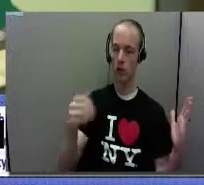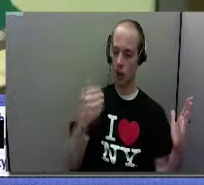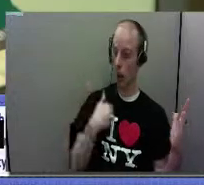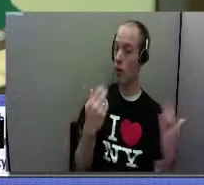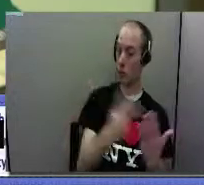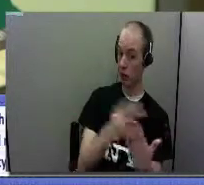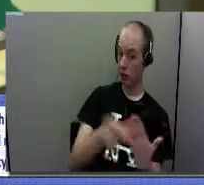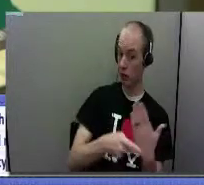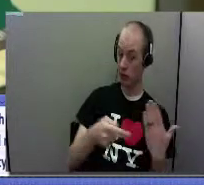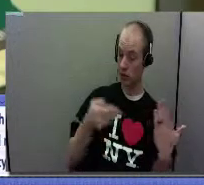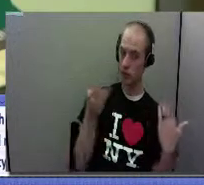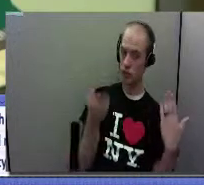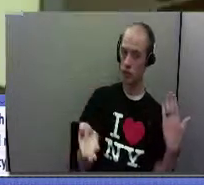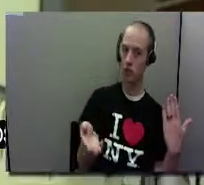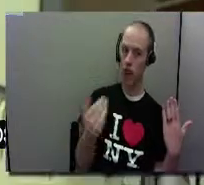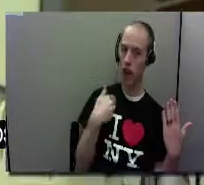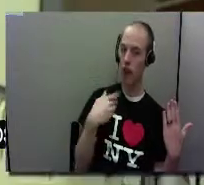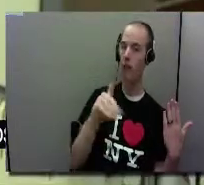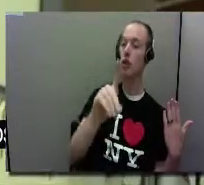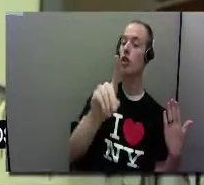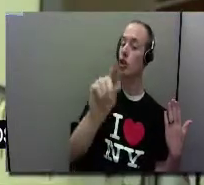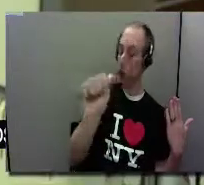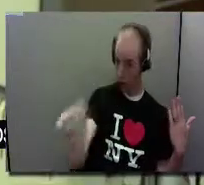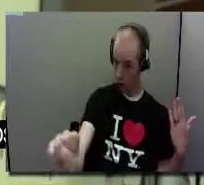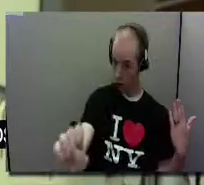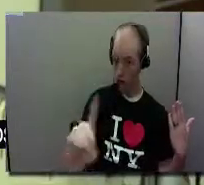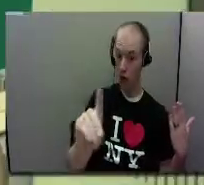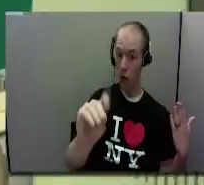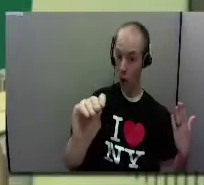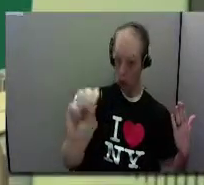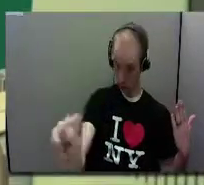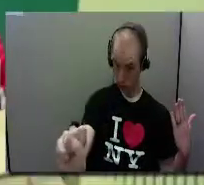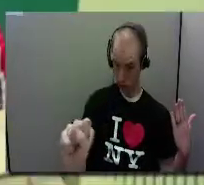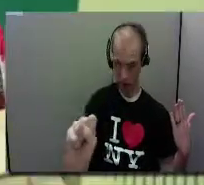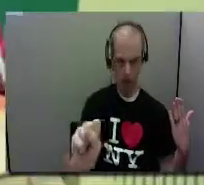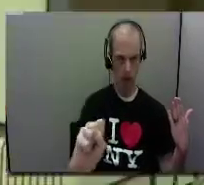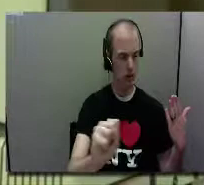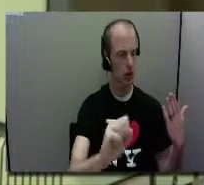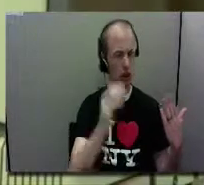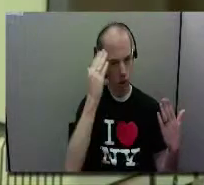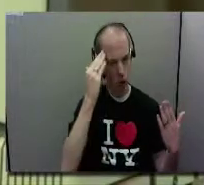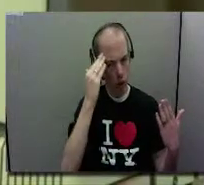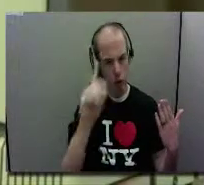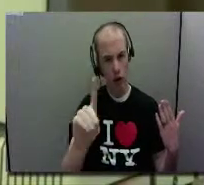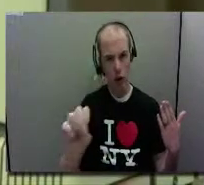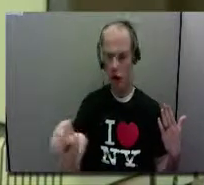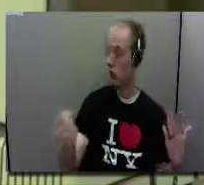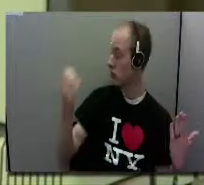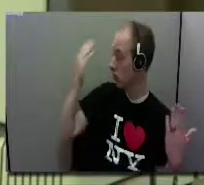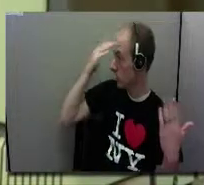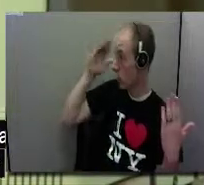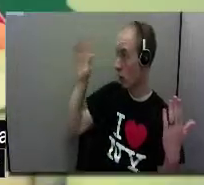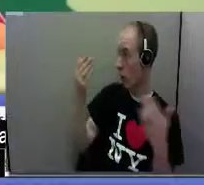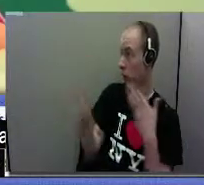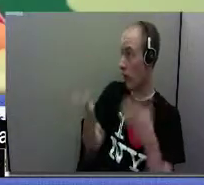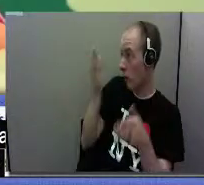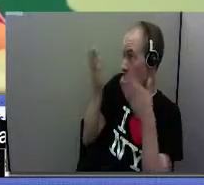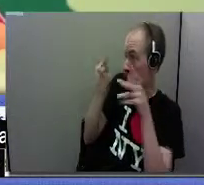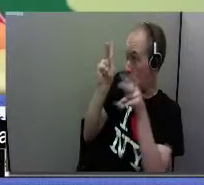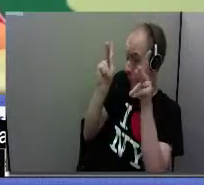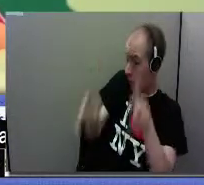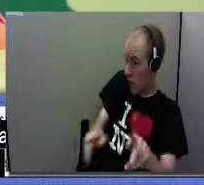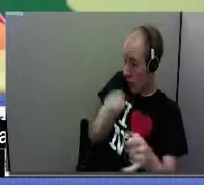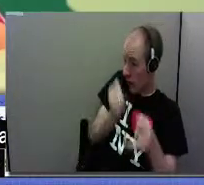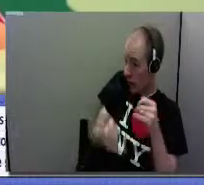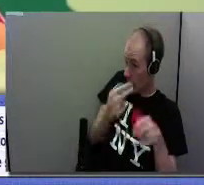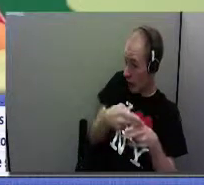has a version of DOS. Dots? Do you know what DOS is? No. No. No? I think it could be somebody's last name. Do you want to play a game